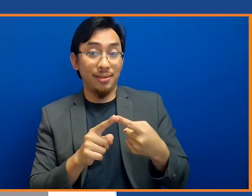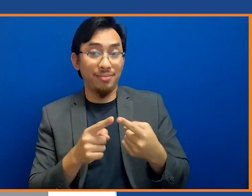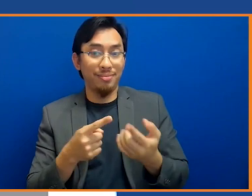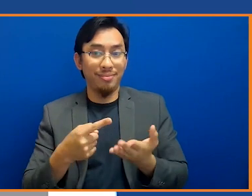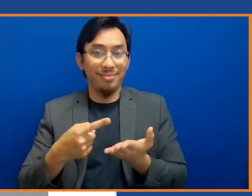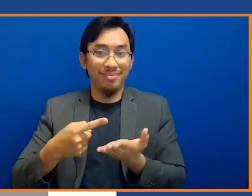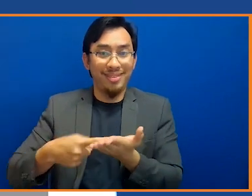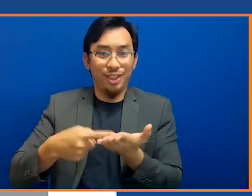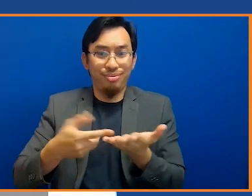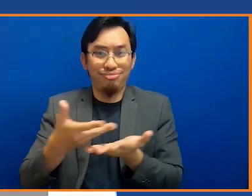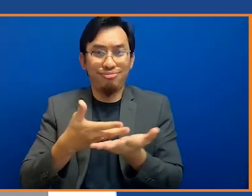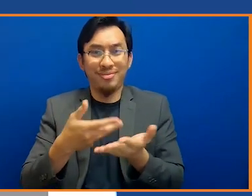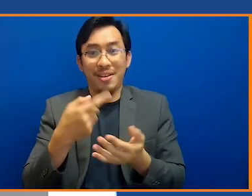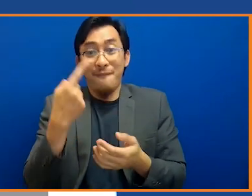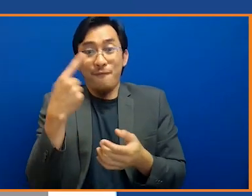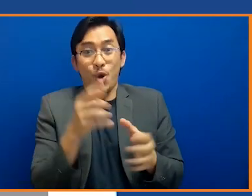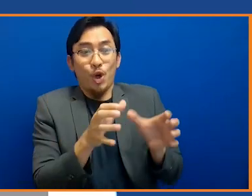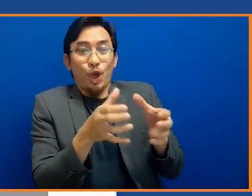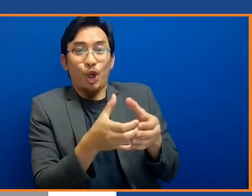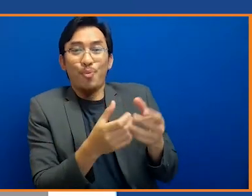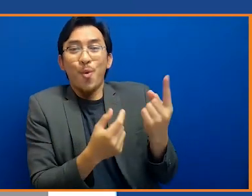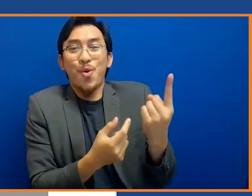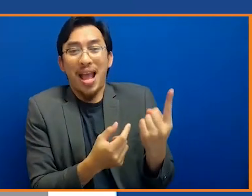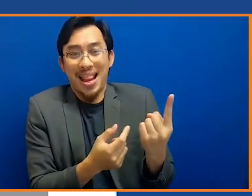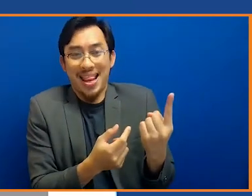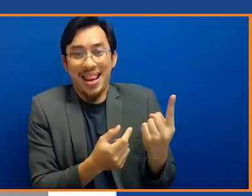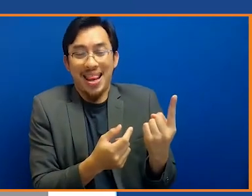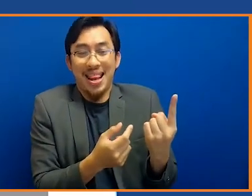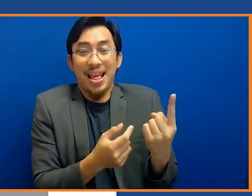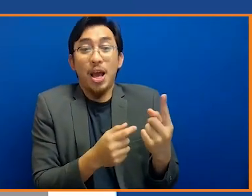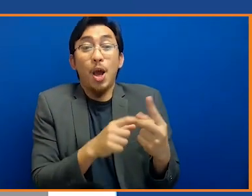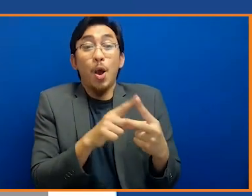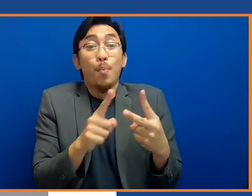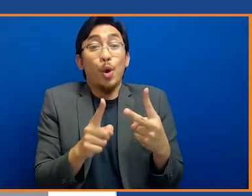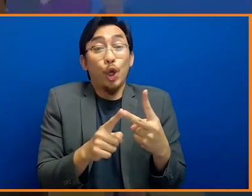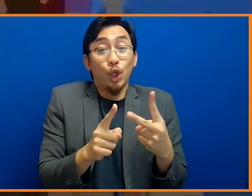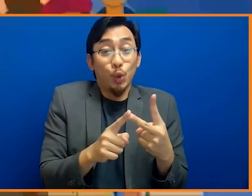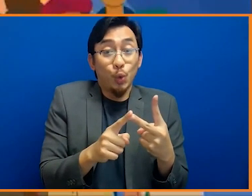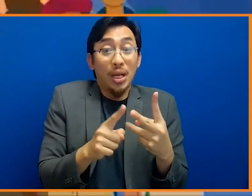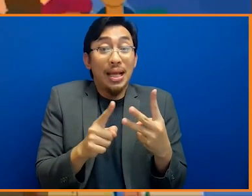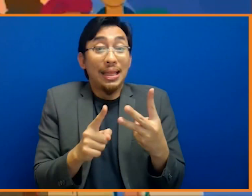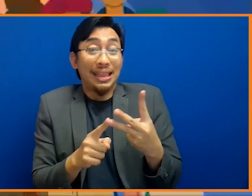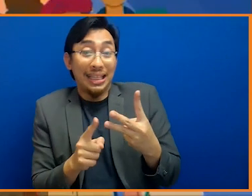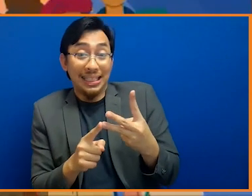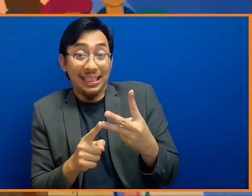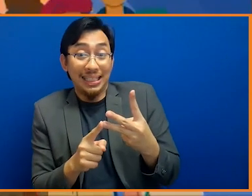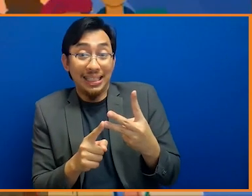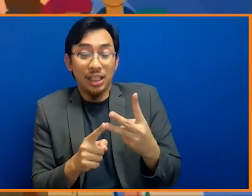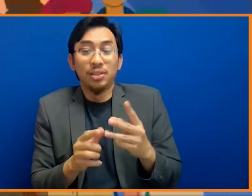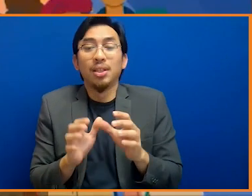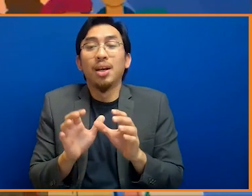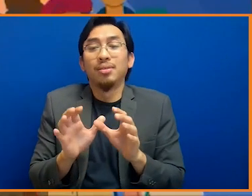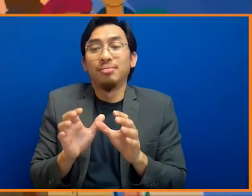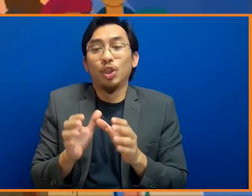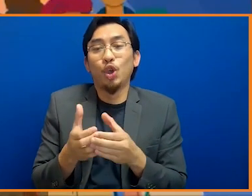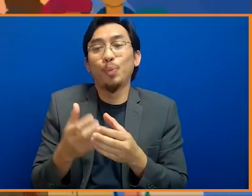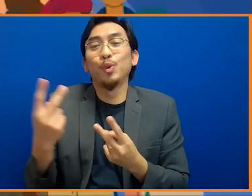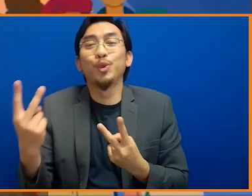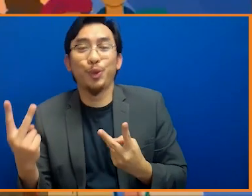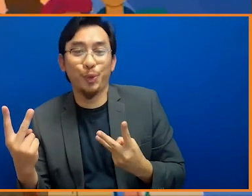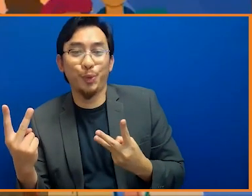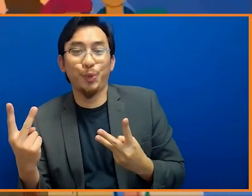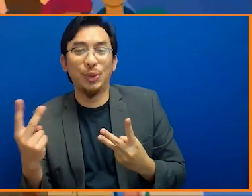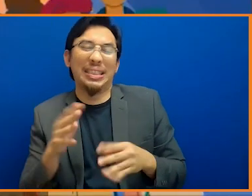Point one is supposed to be discussed by one group, and point two and three to be discussed by group